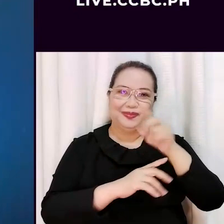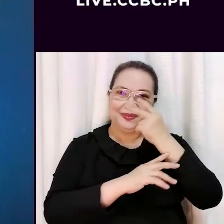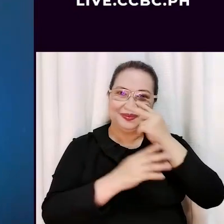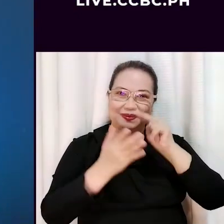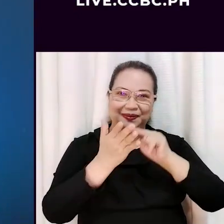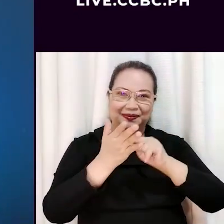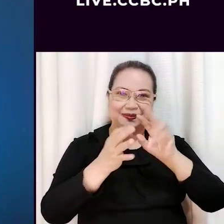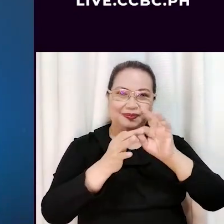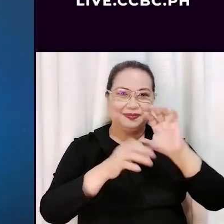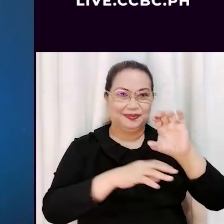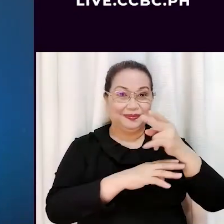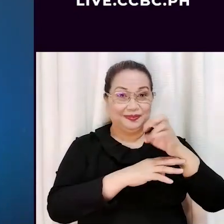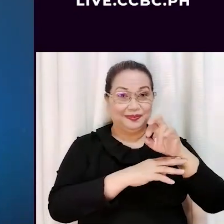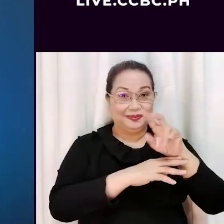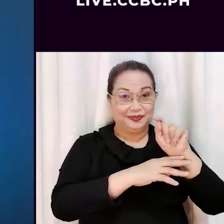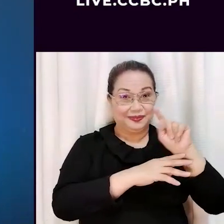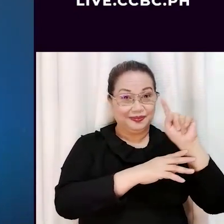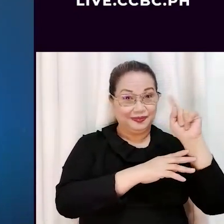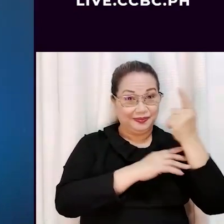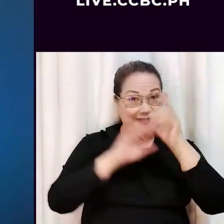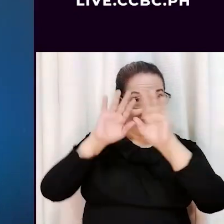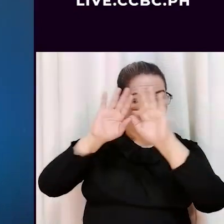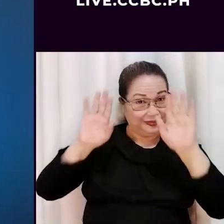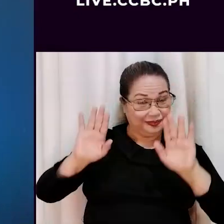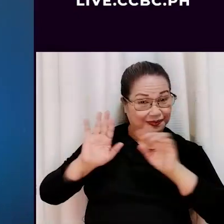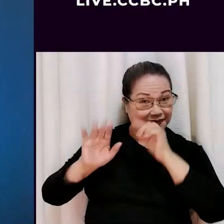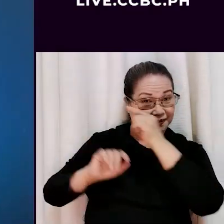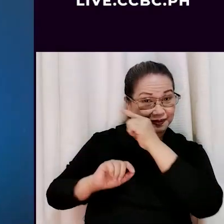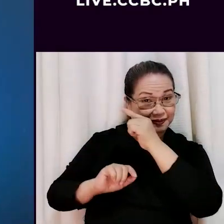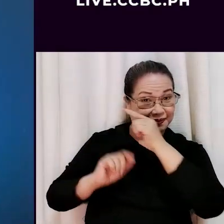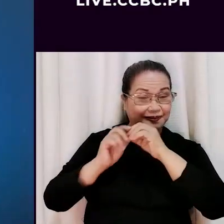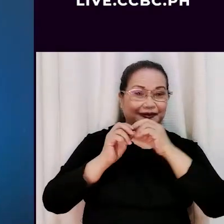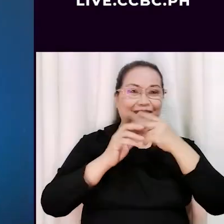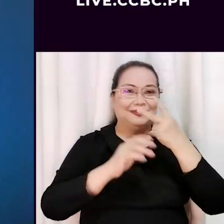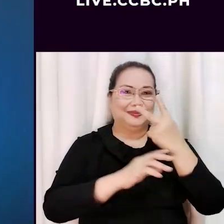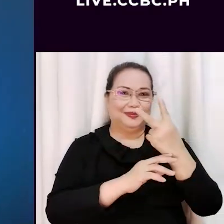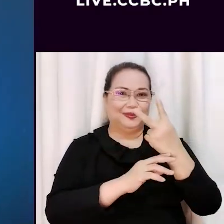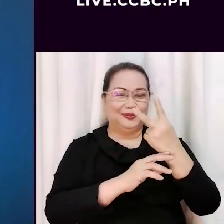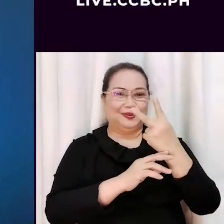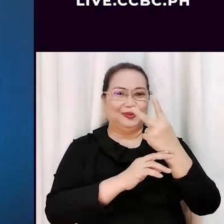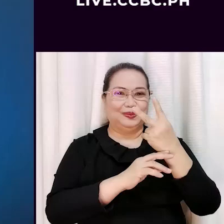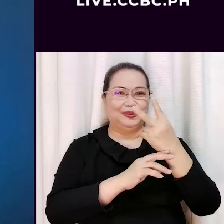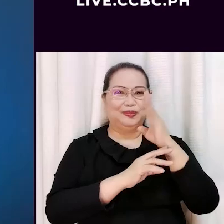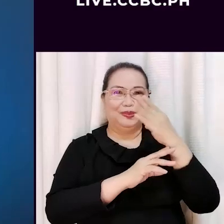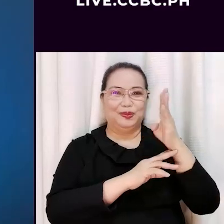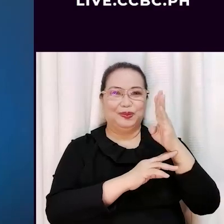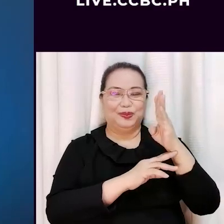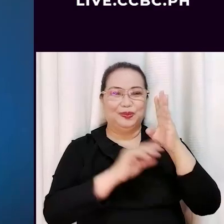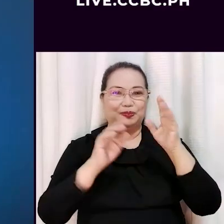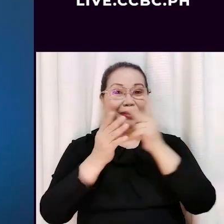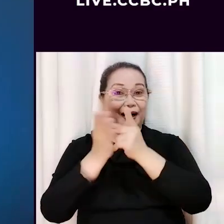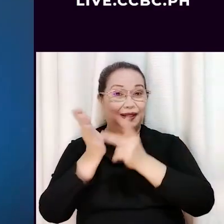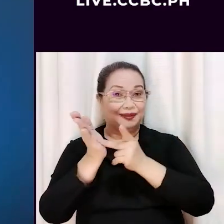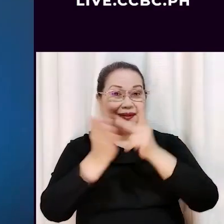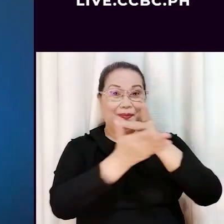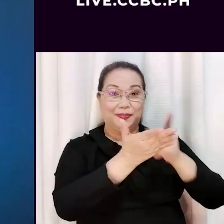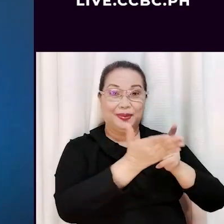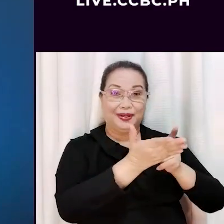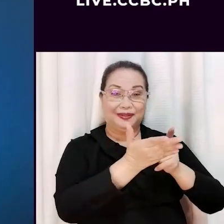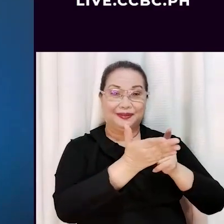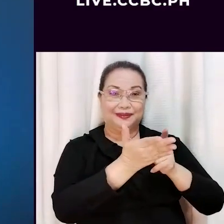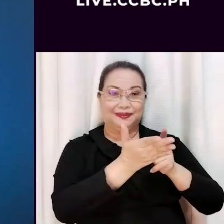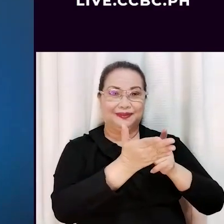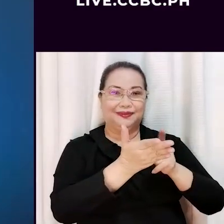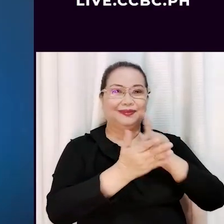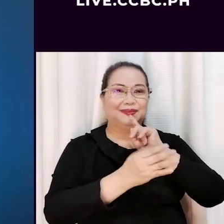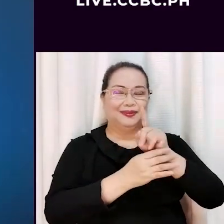in this chart that first, there is the two blue sections. And these two blue